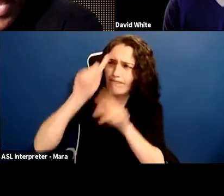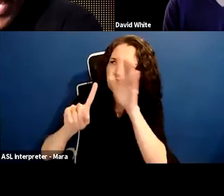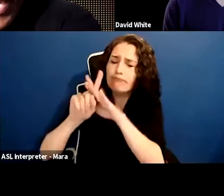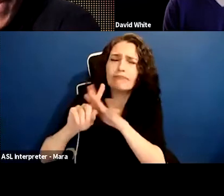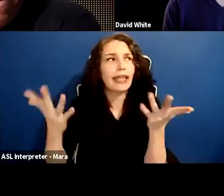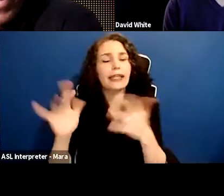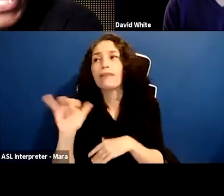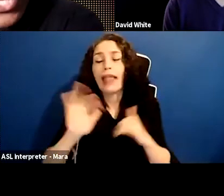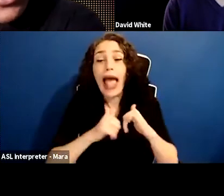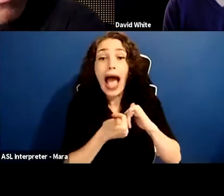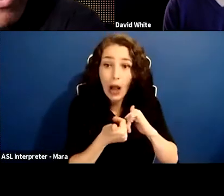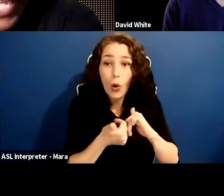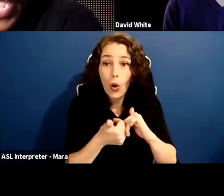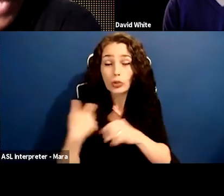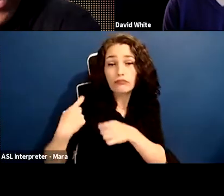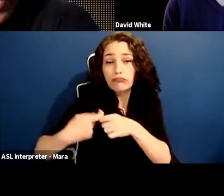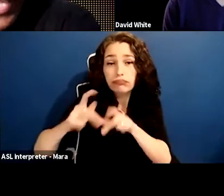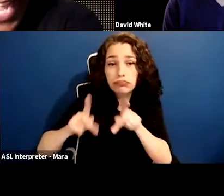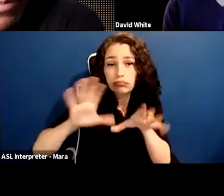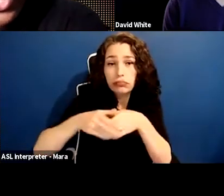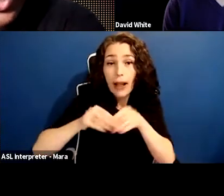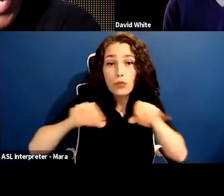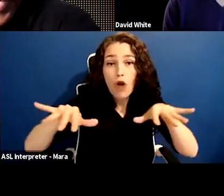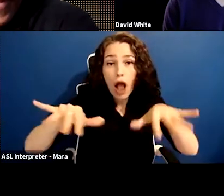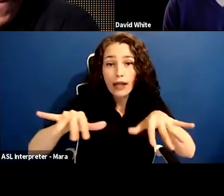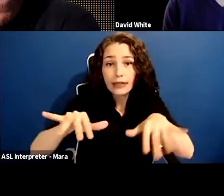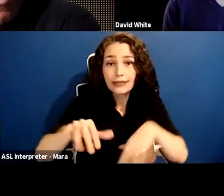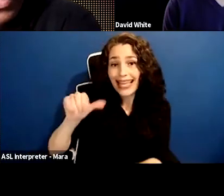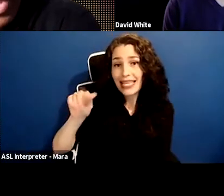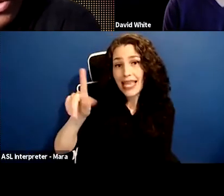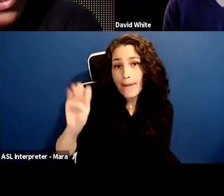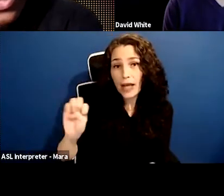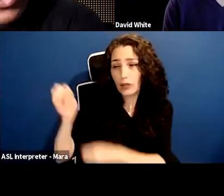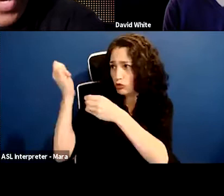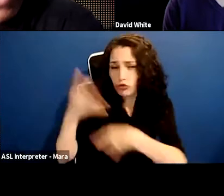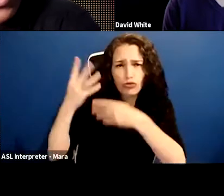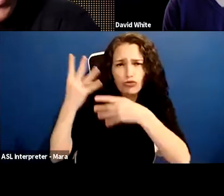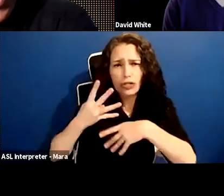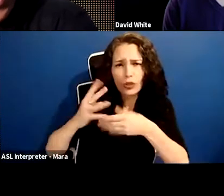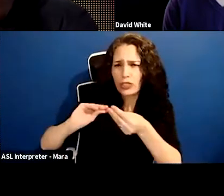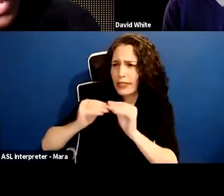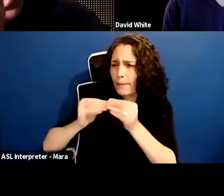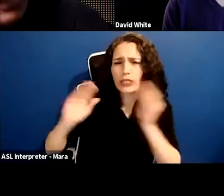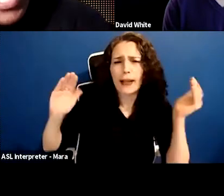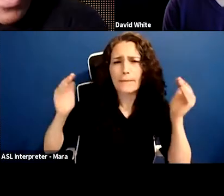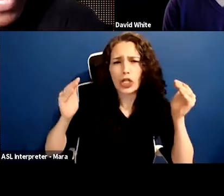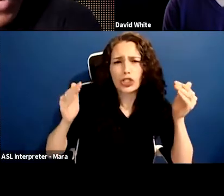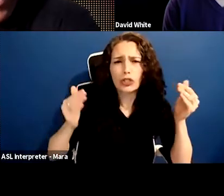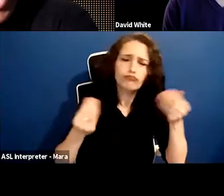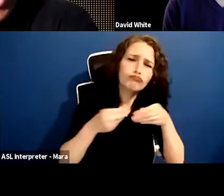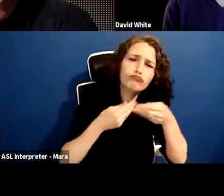does Latinos in broadcast, cable, and streaming, how do those numbers weigh versus the